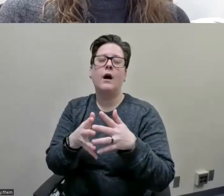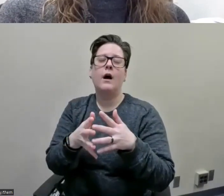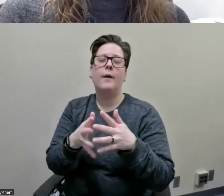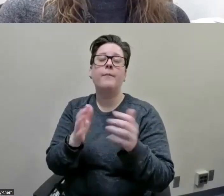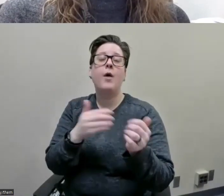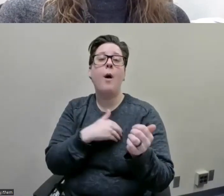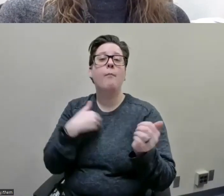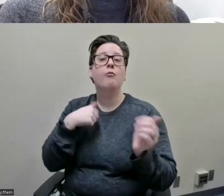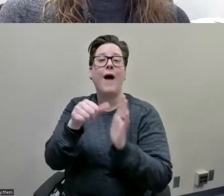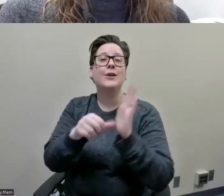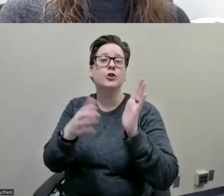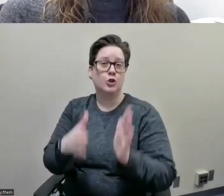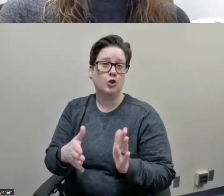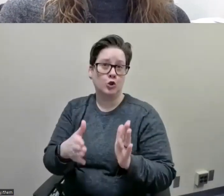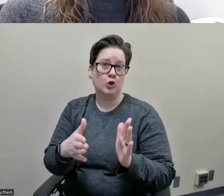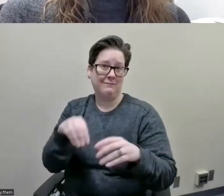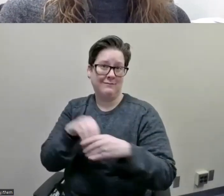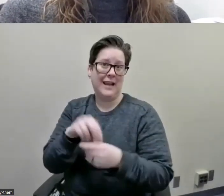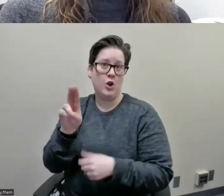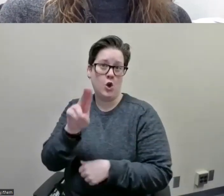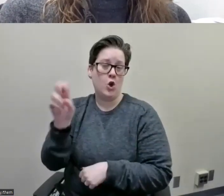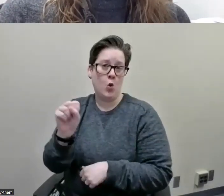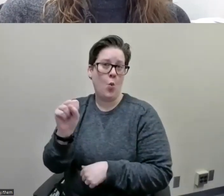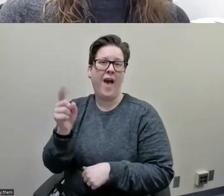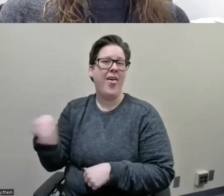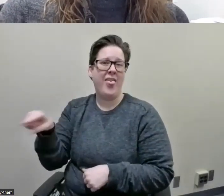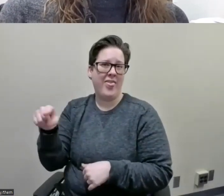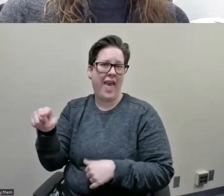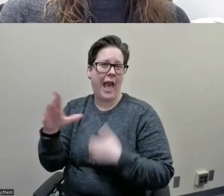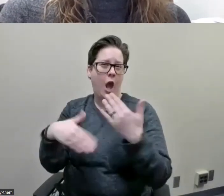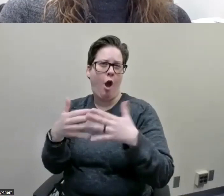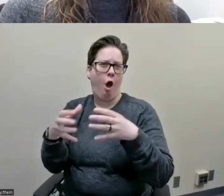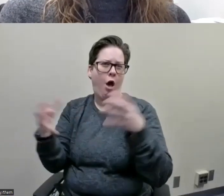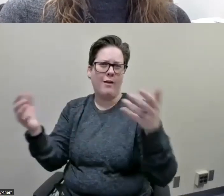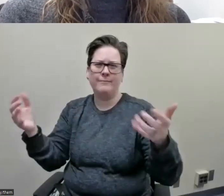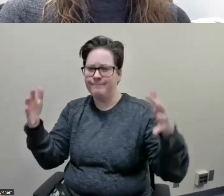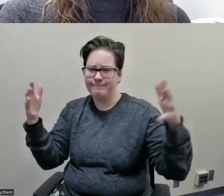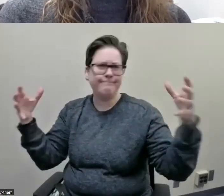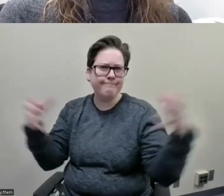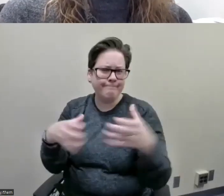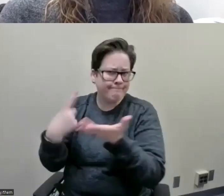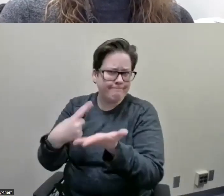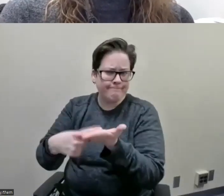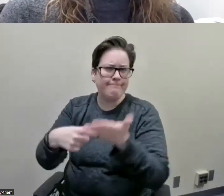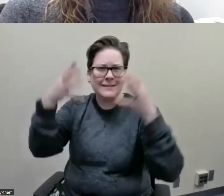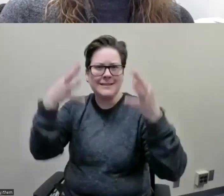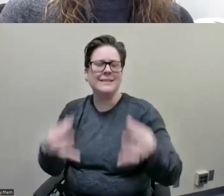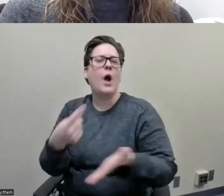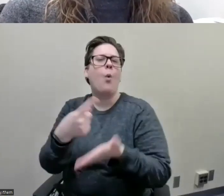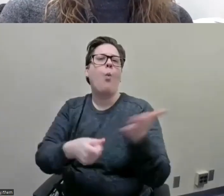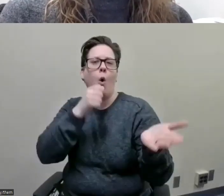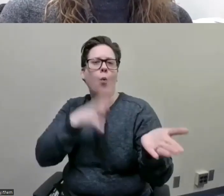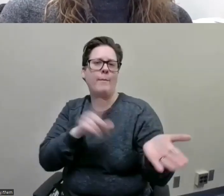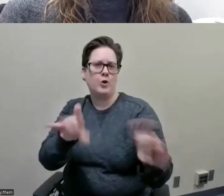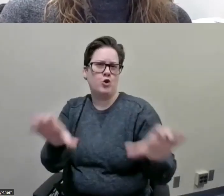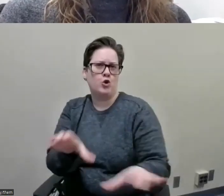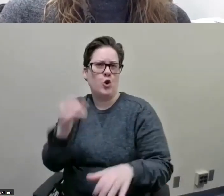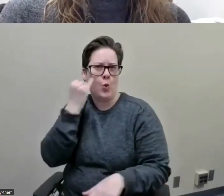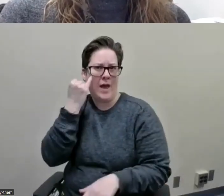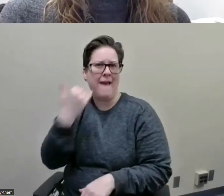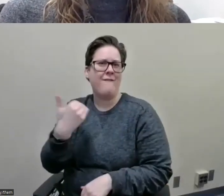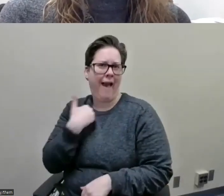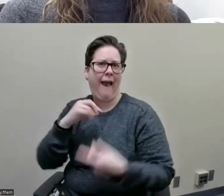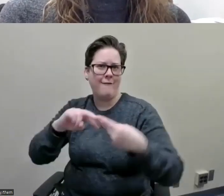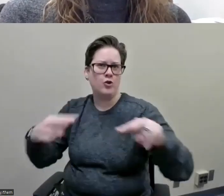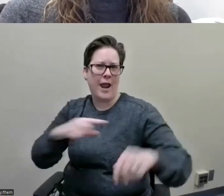breast surgeons in the country kind of came together about consensus on what women should do who had risk. And they actually